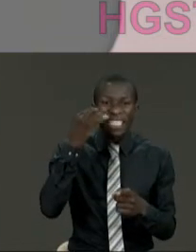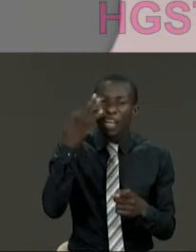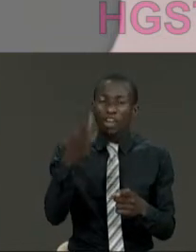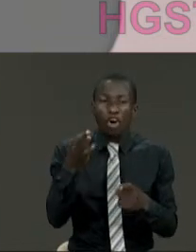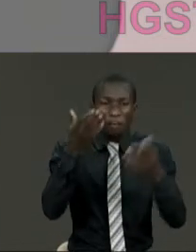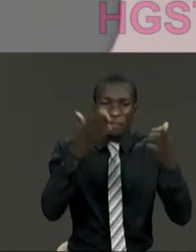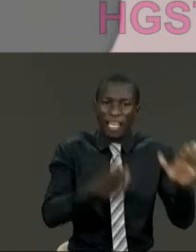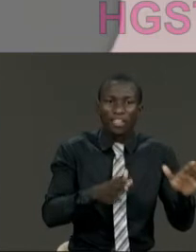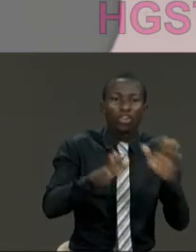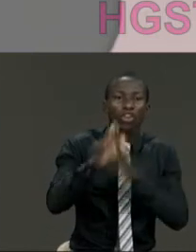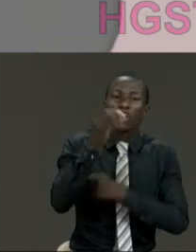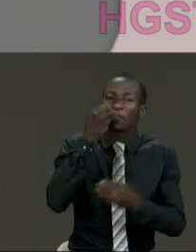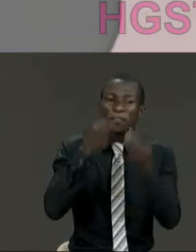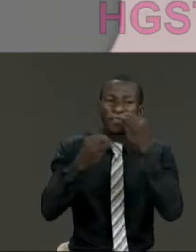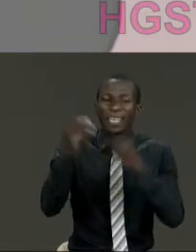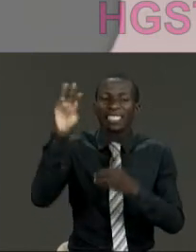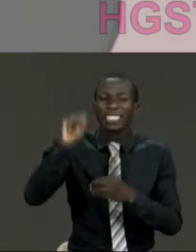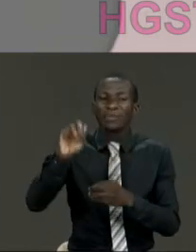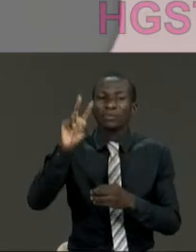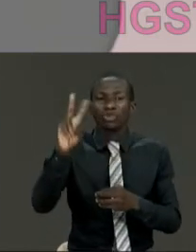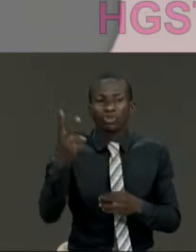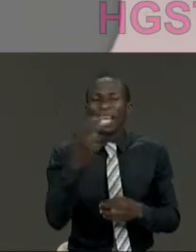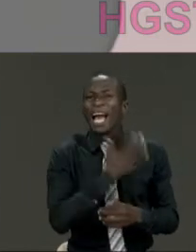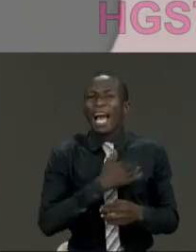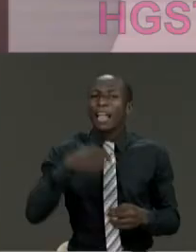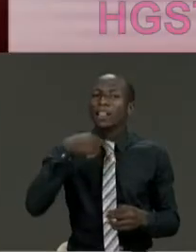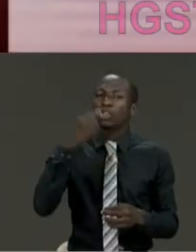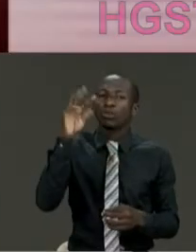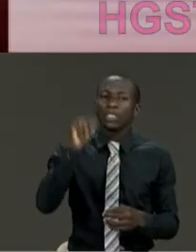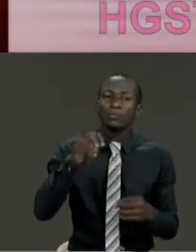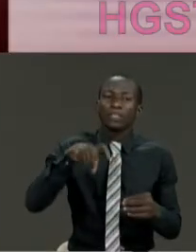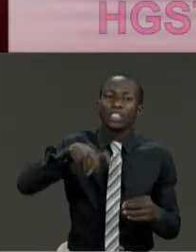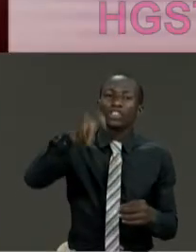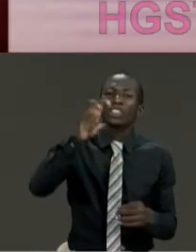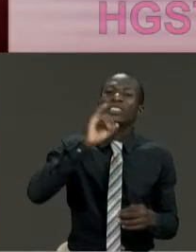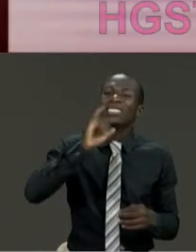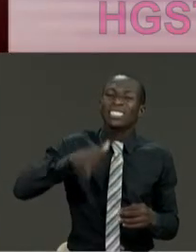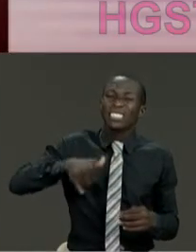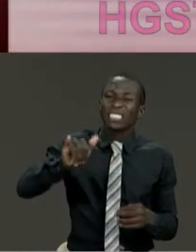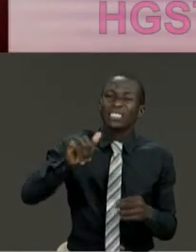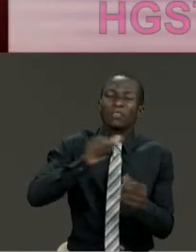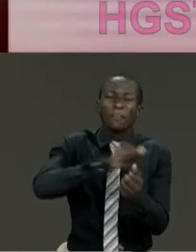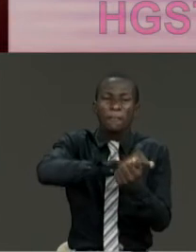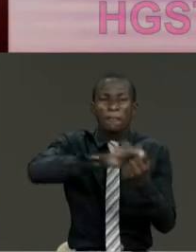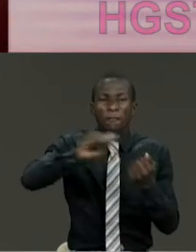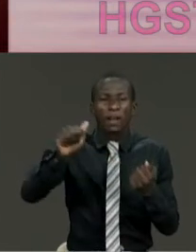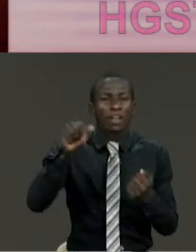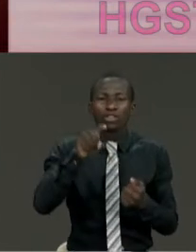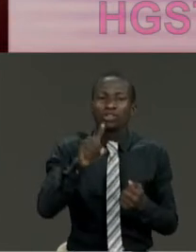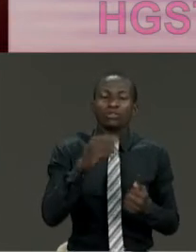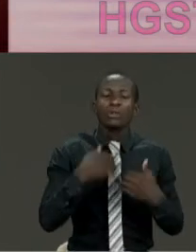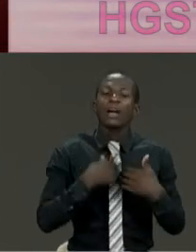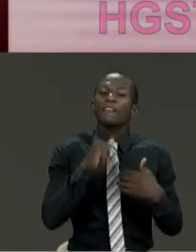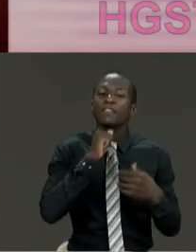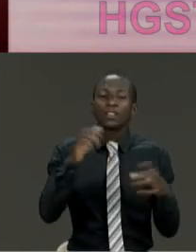and said to him, the journey is still far. You are not reached the end of the bus stop